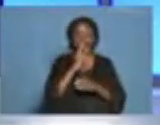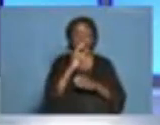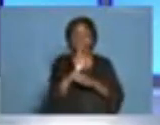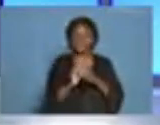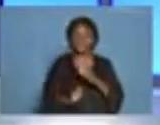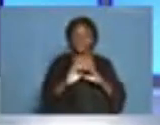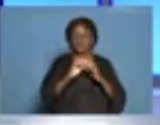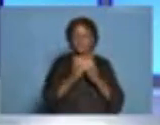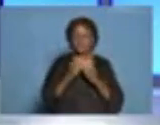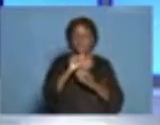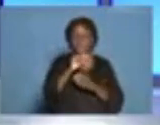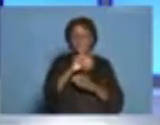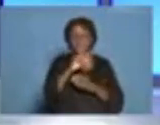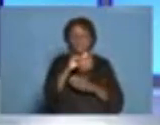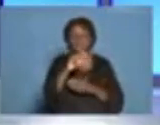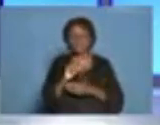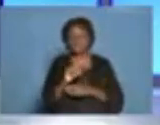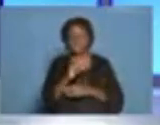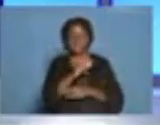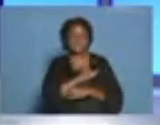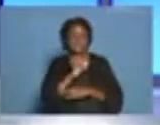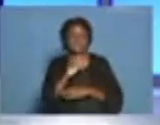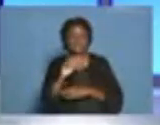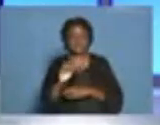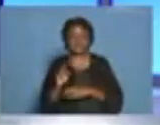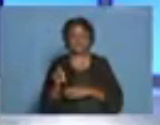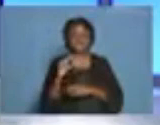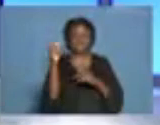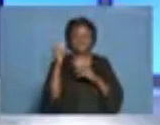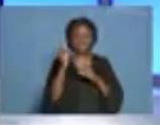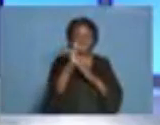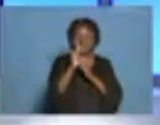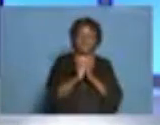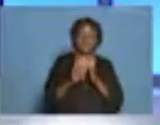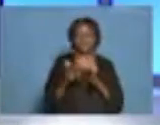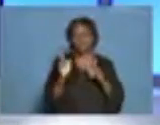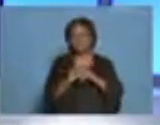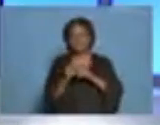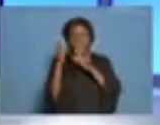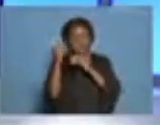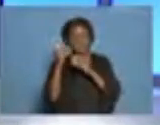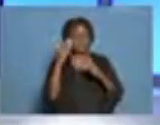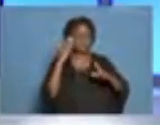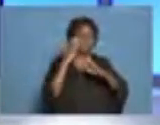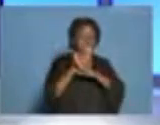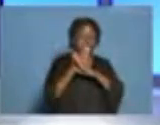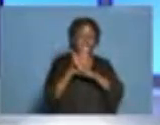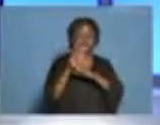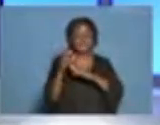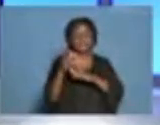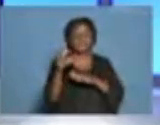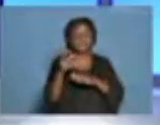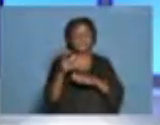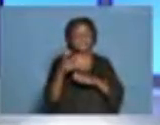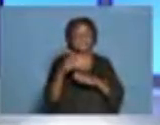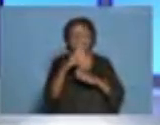whose attorney is also hoping to block his client's ex-fiance, Alexandria Mackey, from testifying.